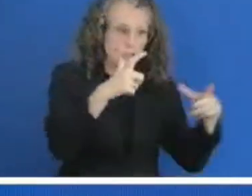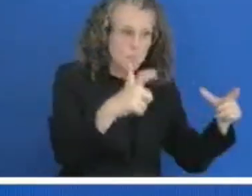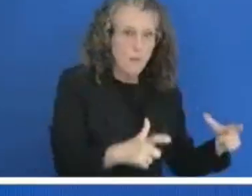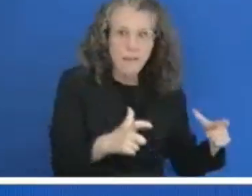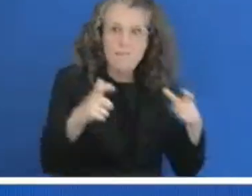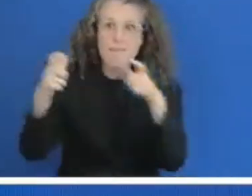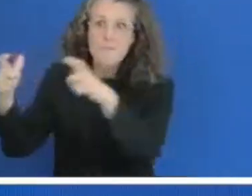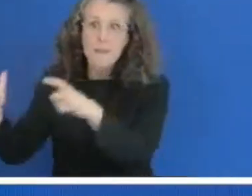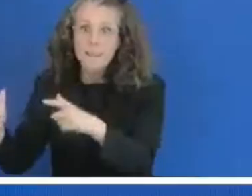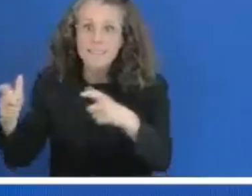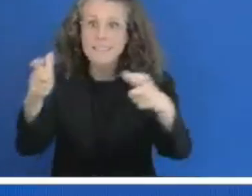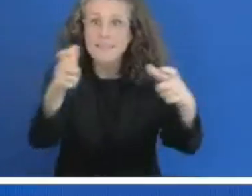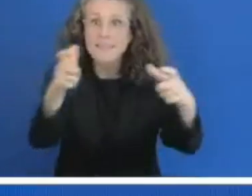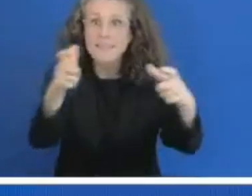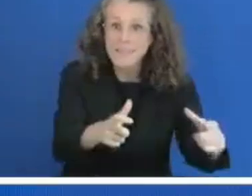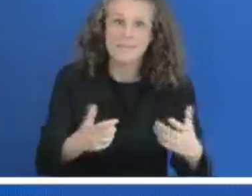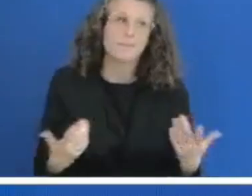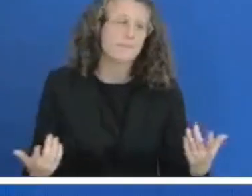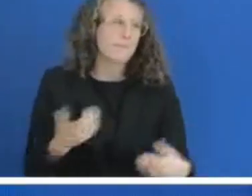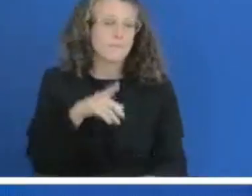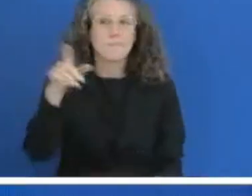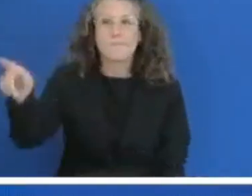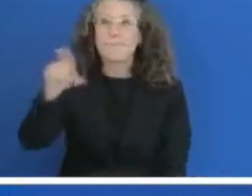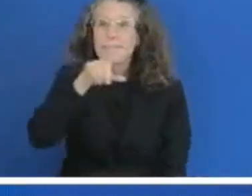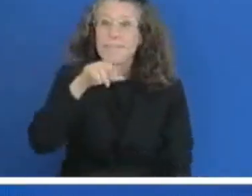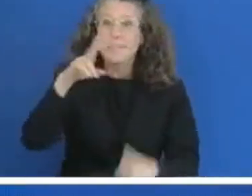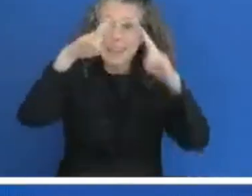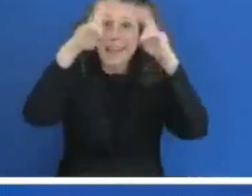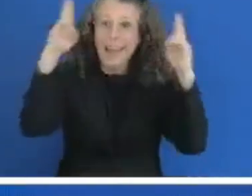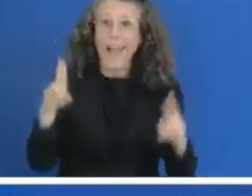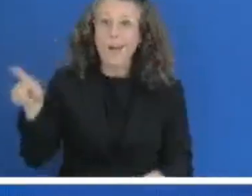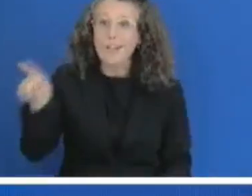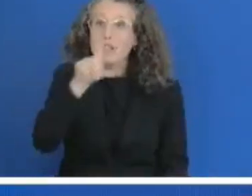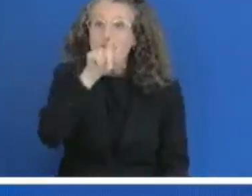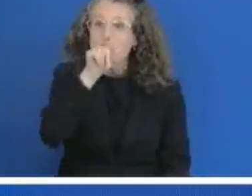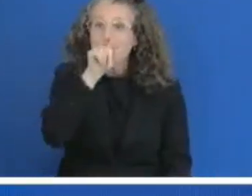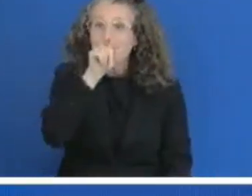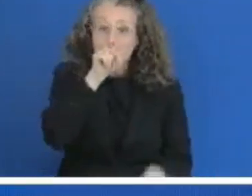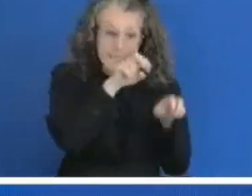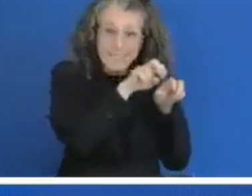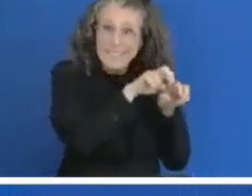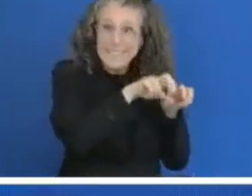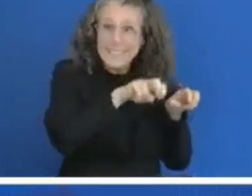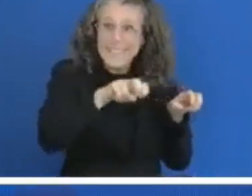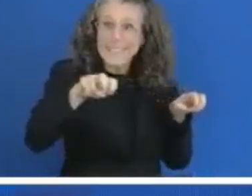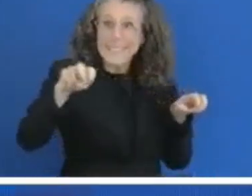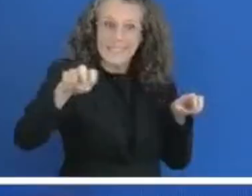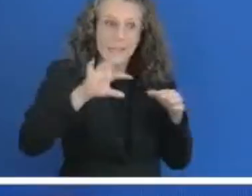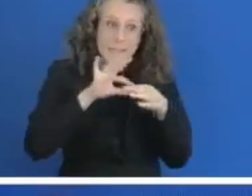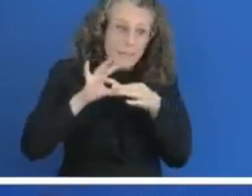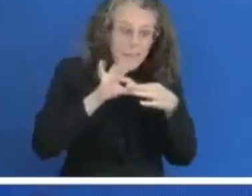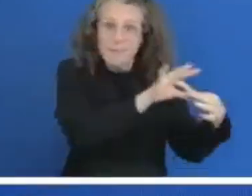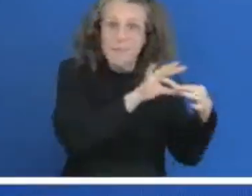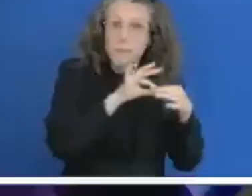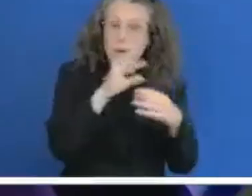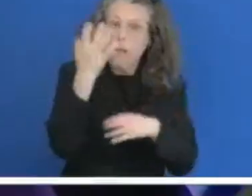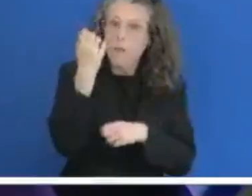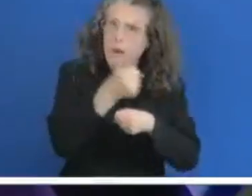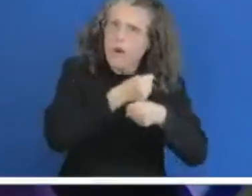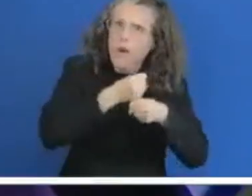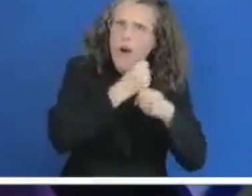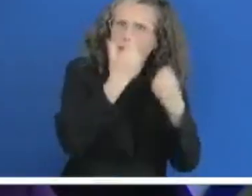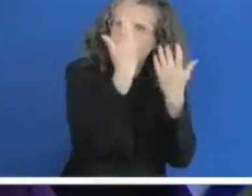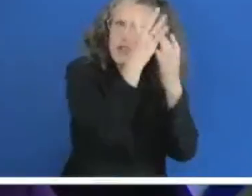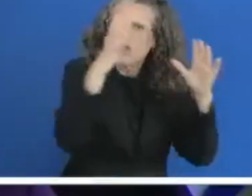for example, chicken sheds that coexist alongside coffee plantations. So there's a